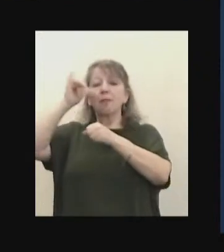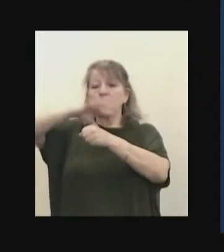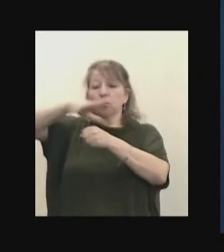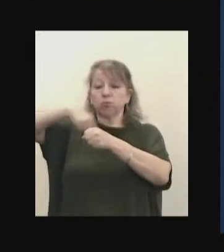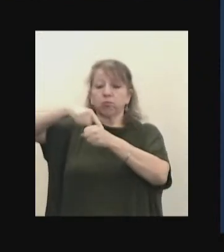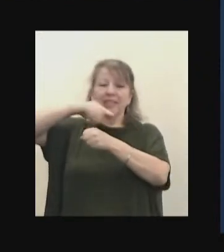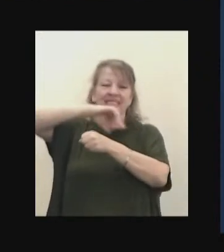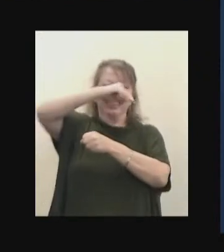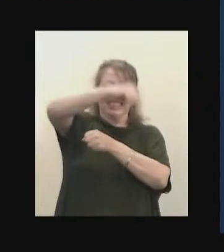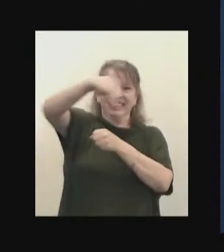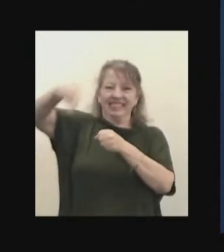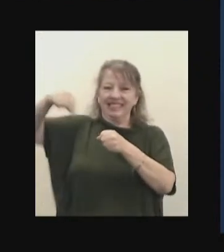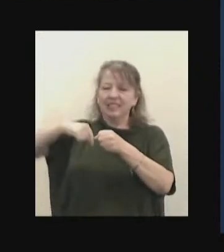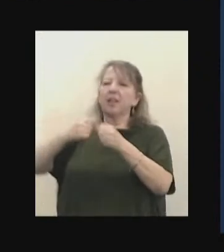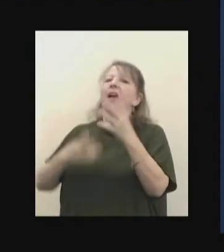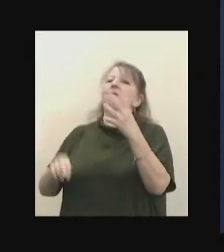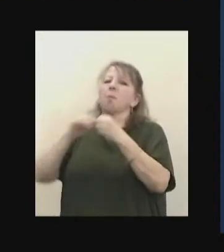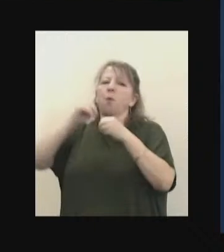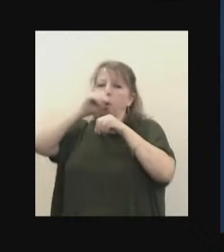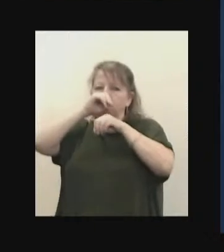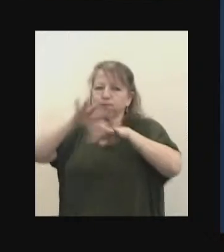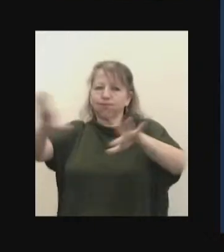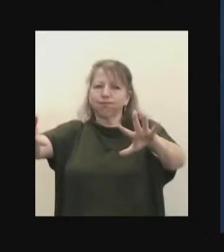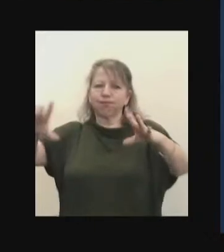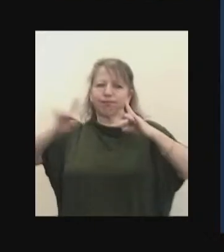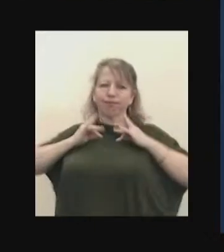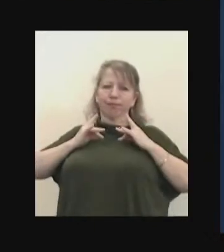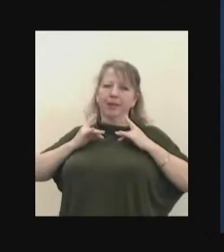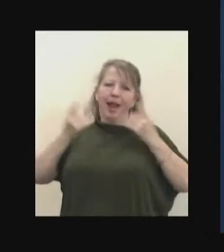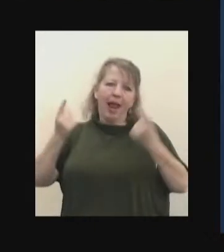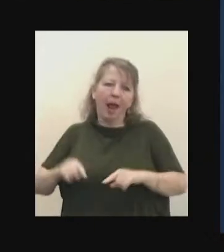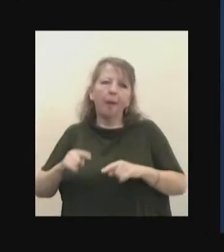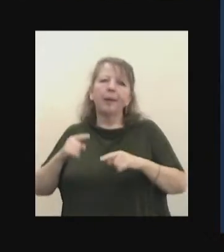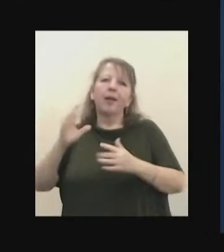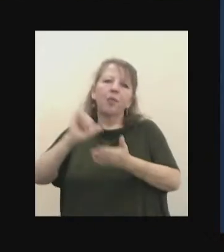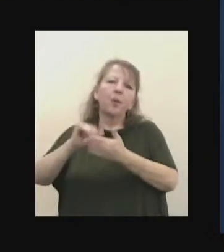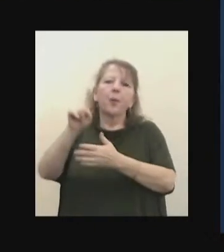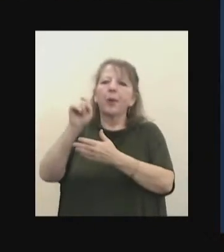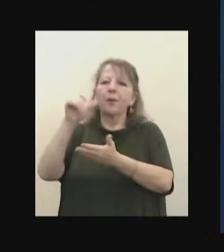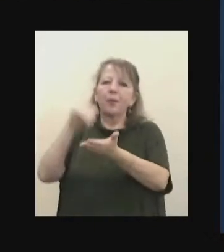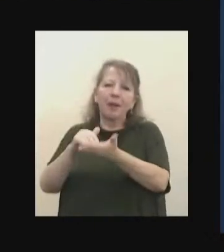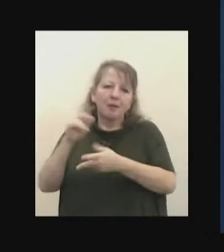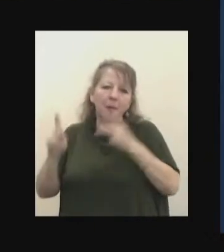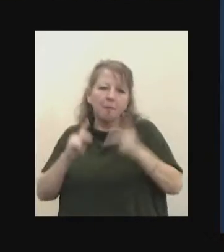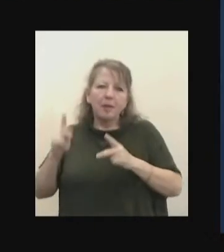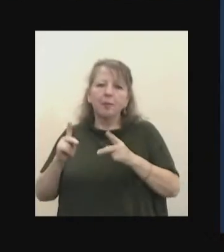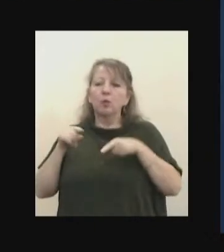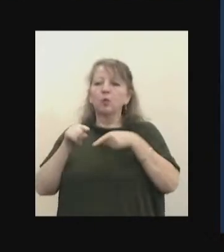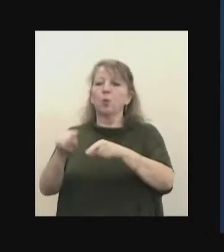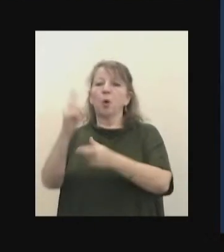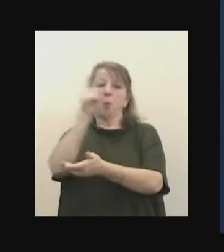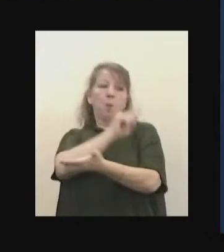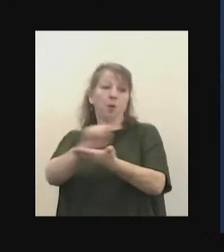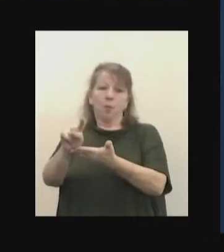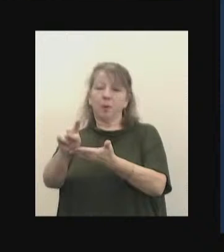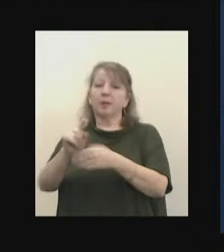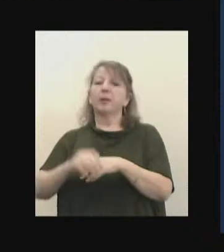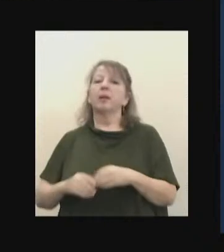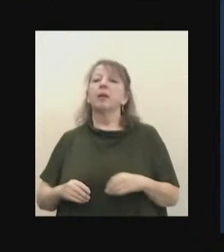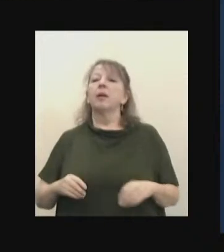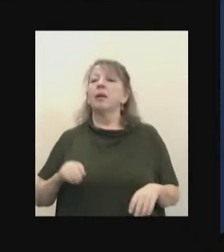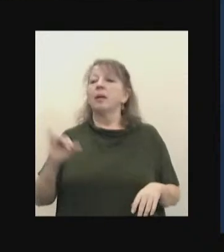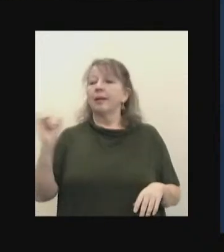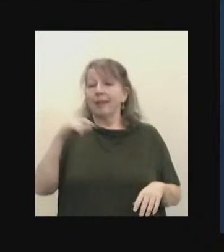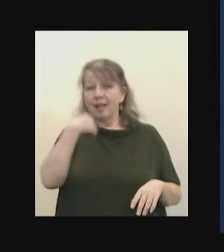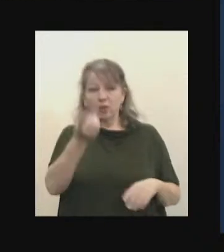higher rates of transmission based on the 100,000 residents over a 7-day period. As I said last week, and we're